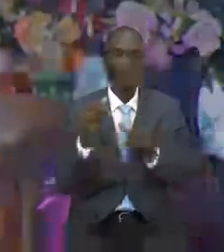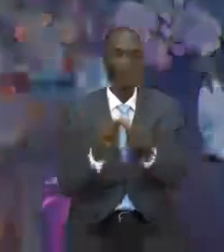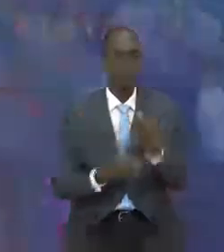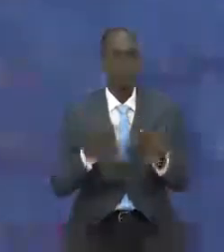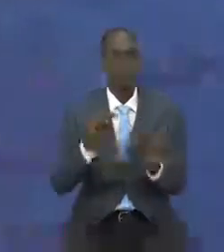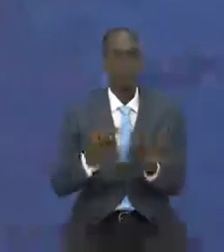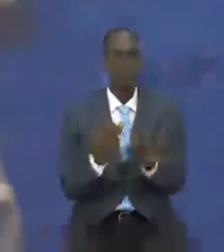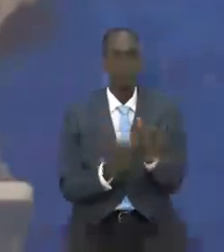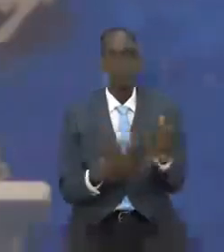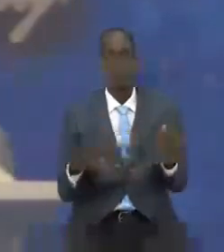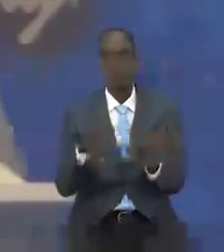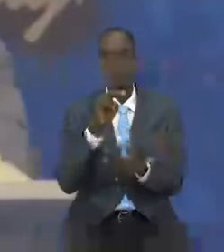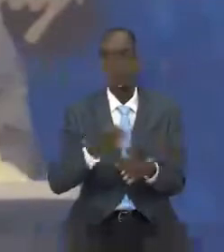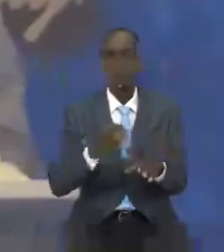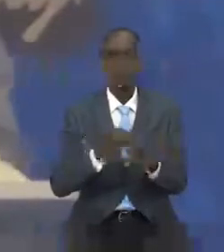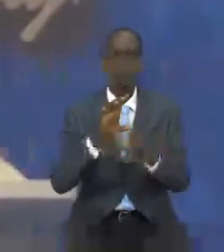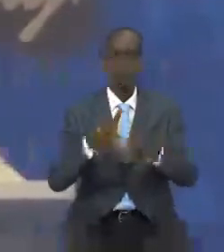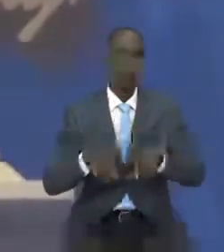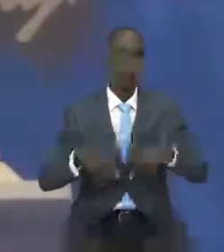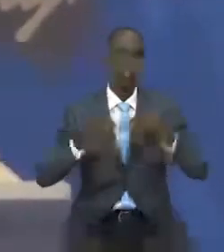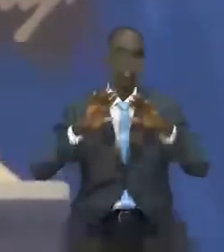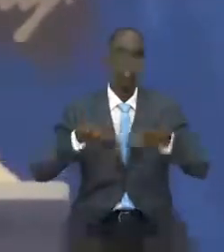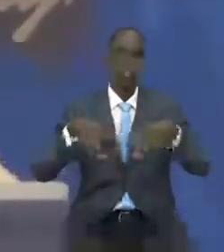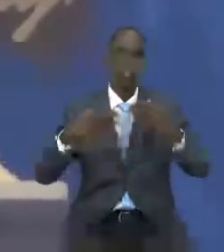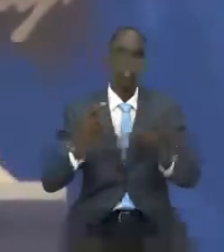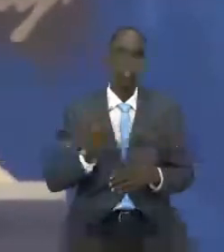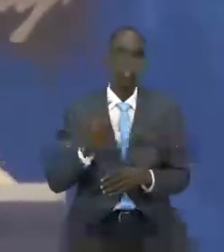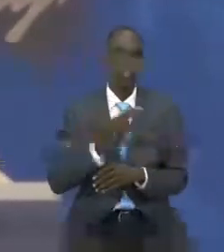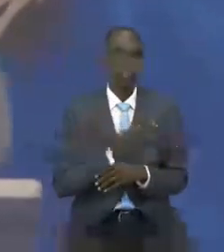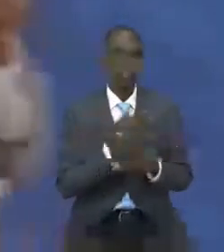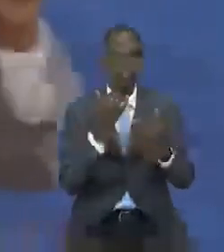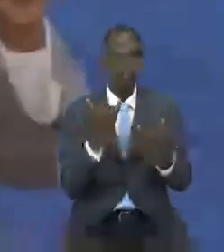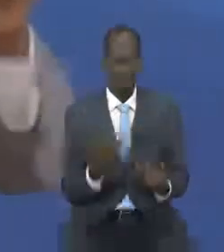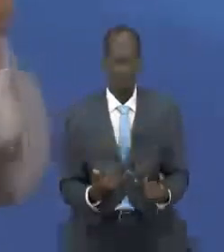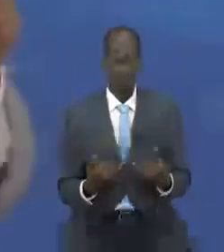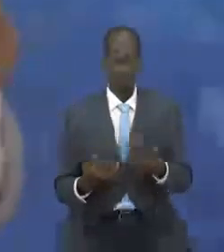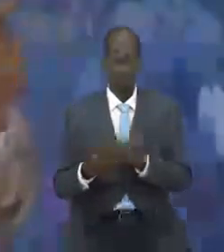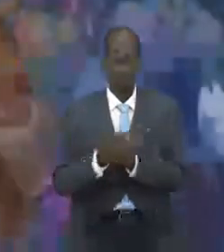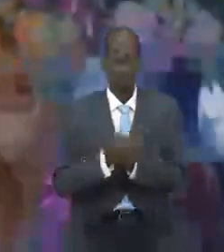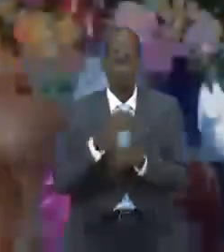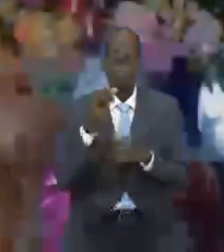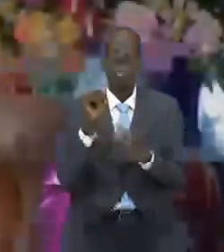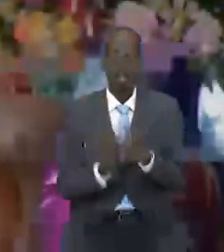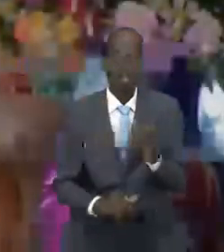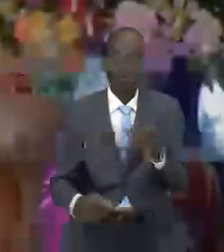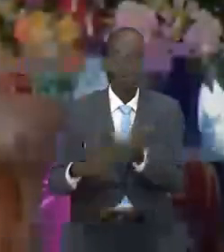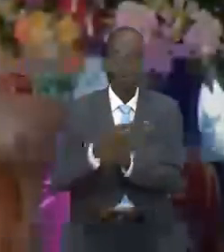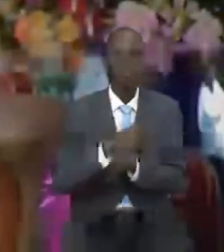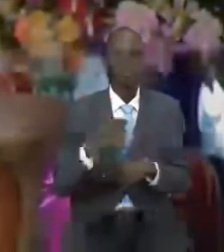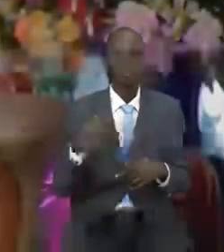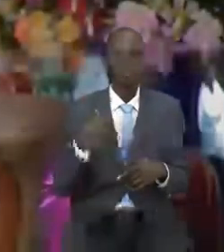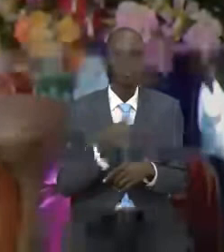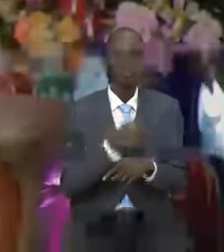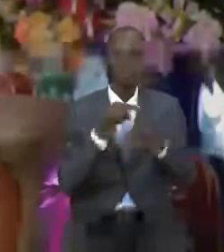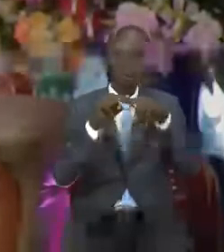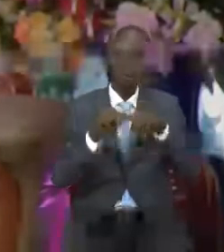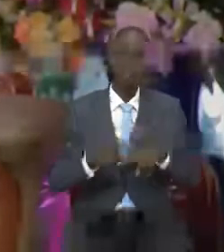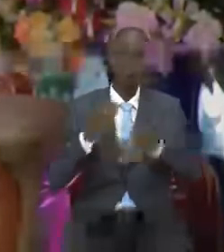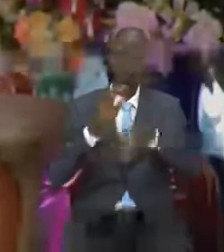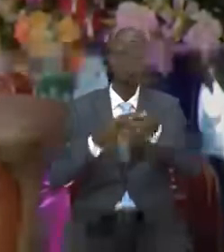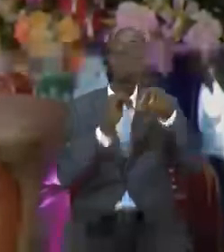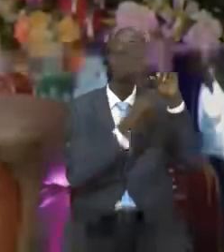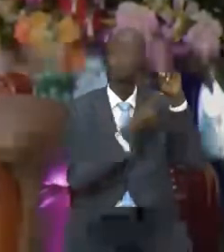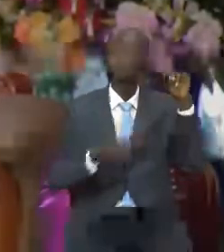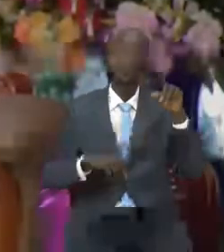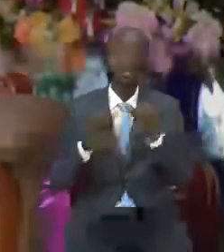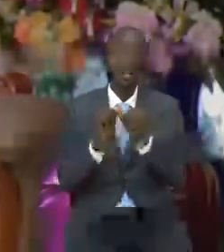you need in your life? Give us this day. Every day we depend on the Lord. Every